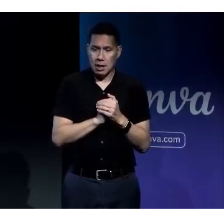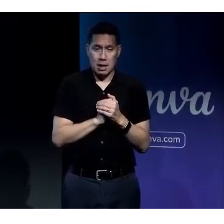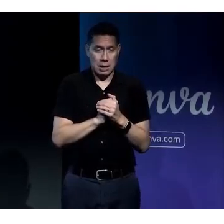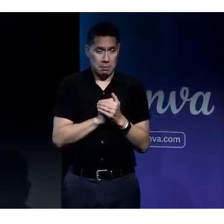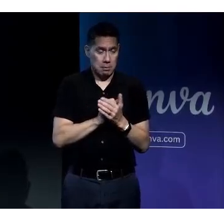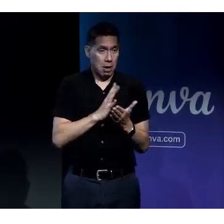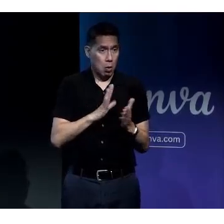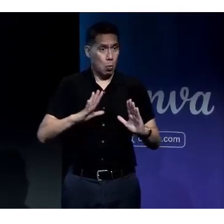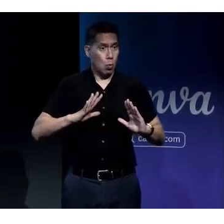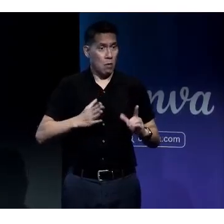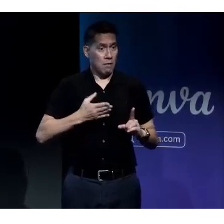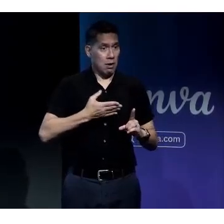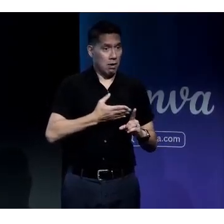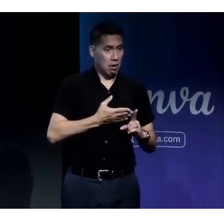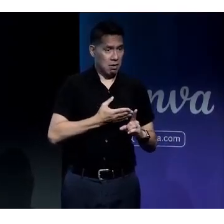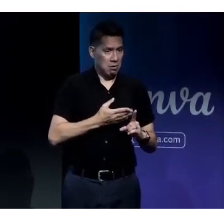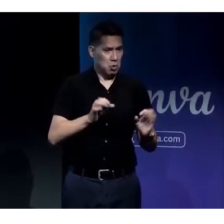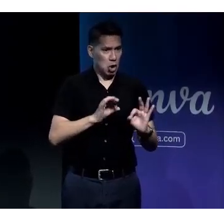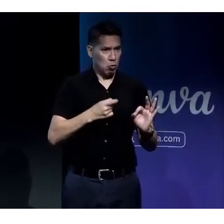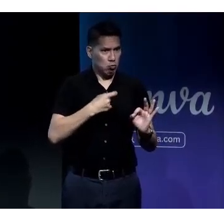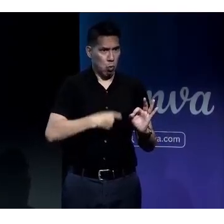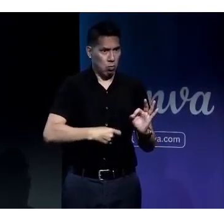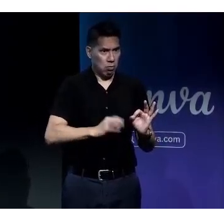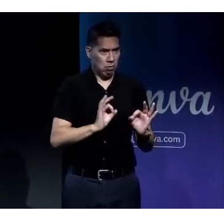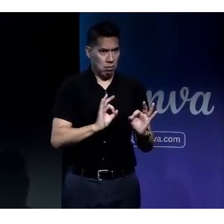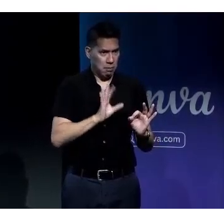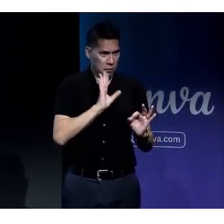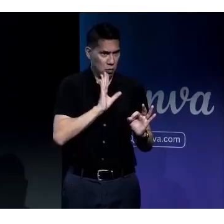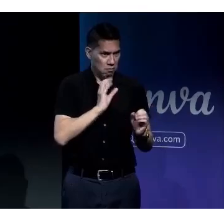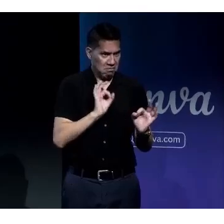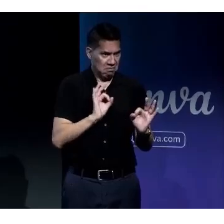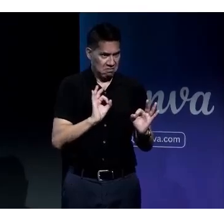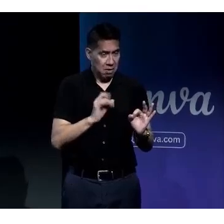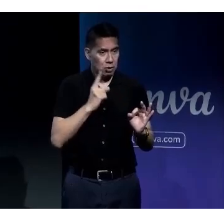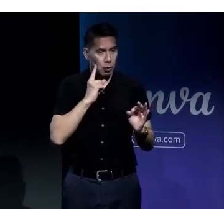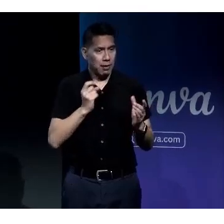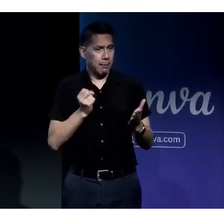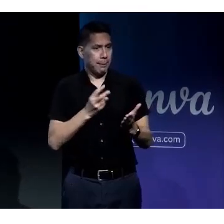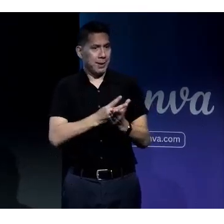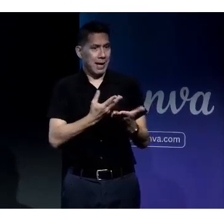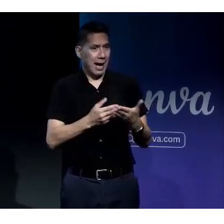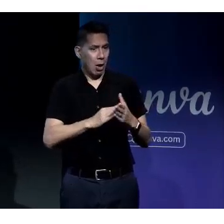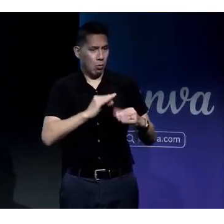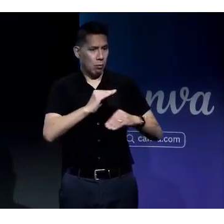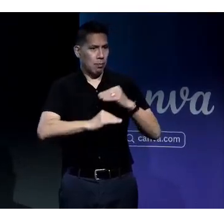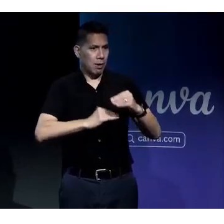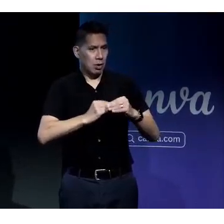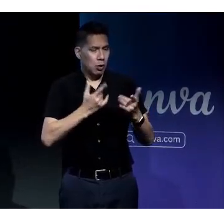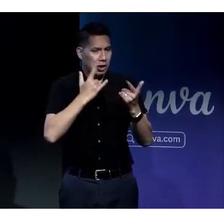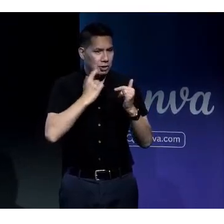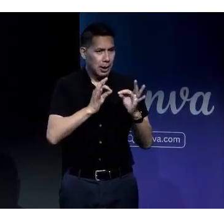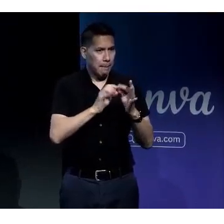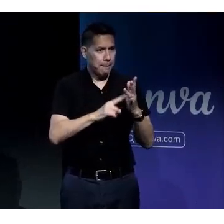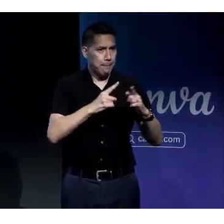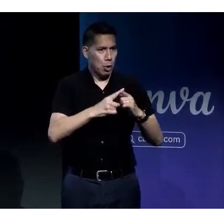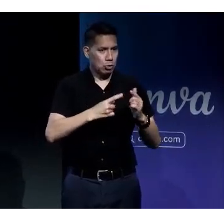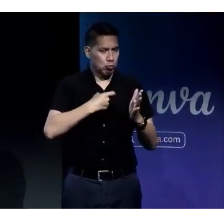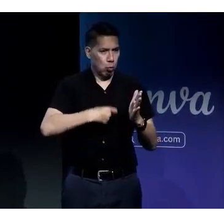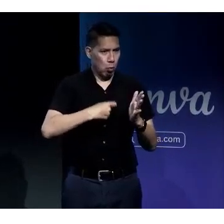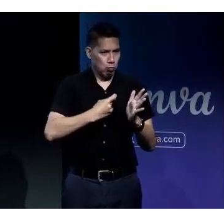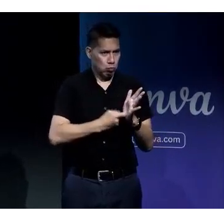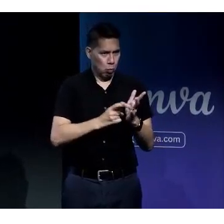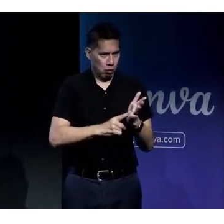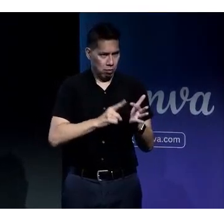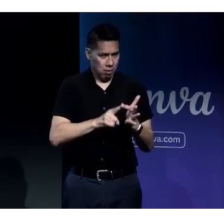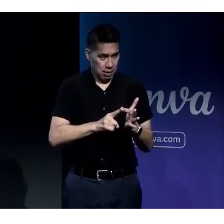default, divs don't really have a role. Generic doesn't count. So we override that and we add a checkbox role. What's shown in